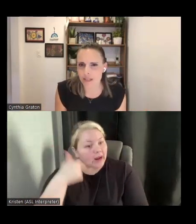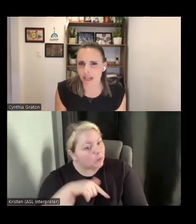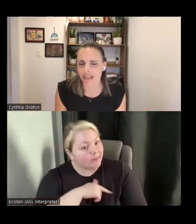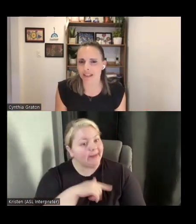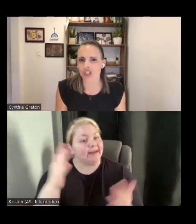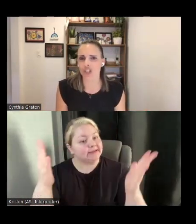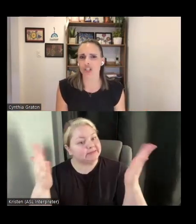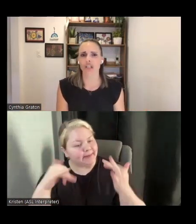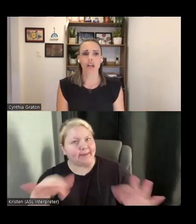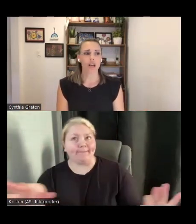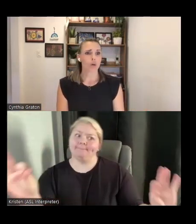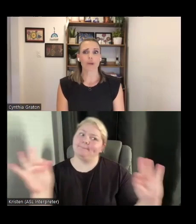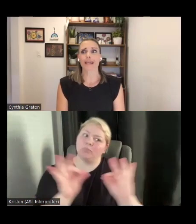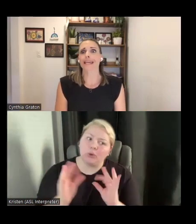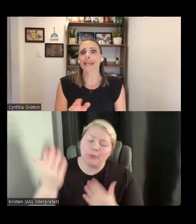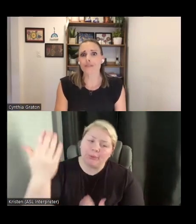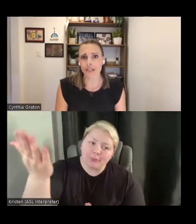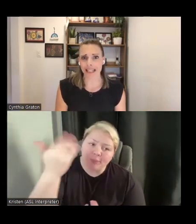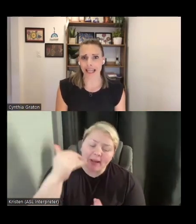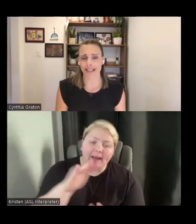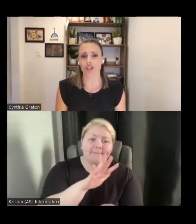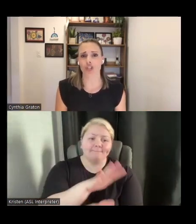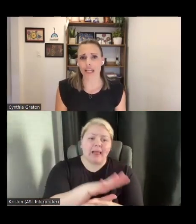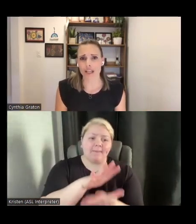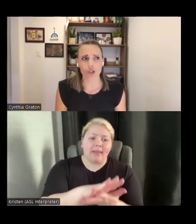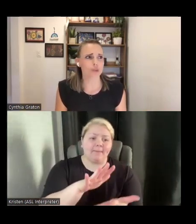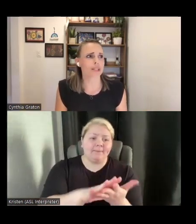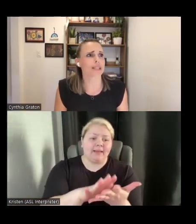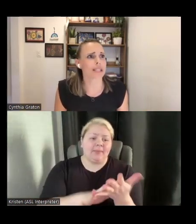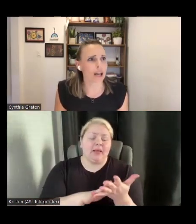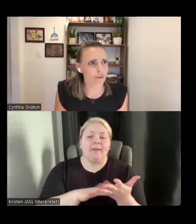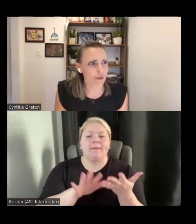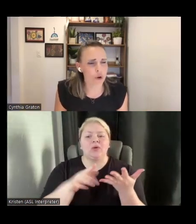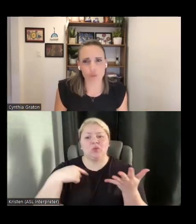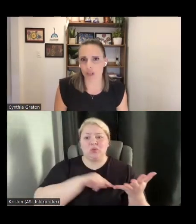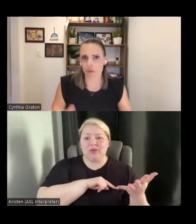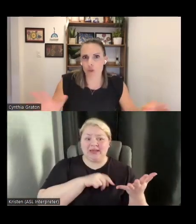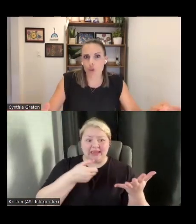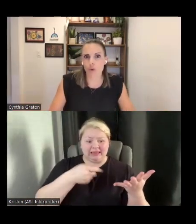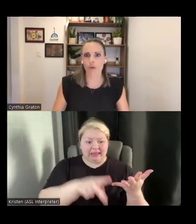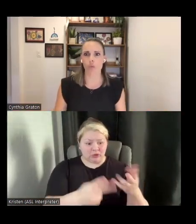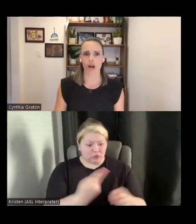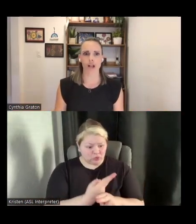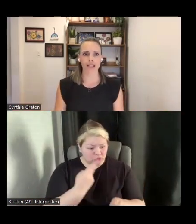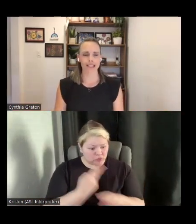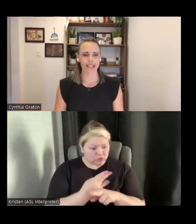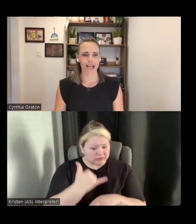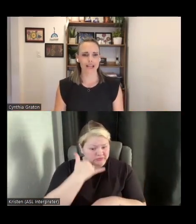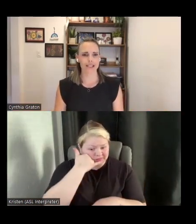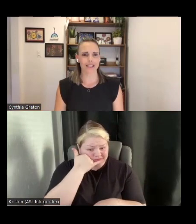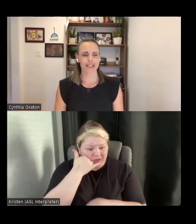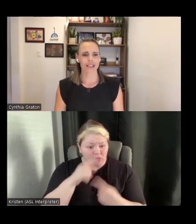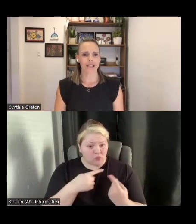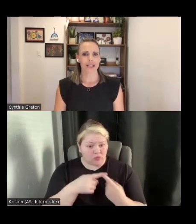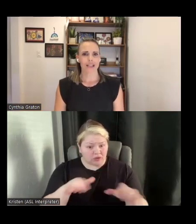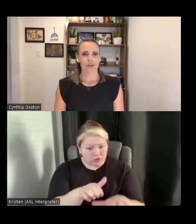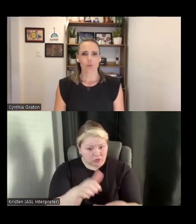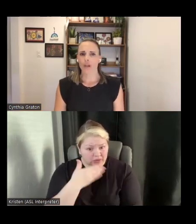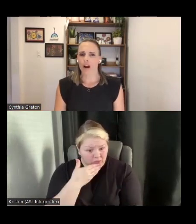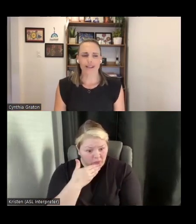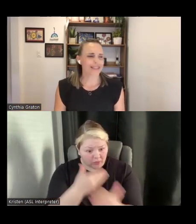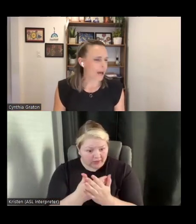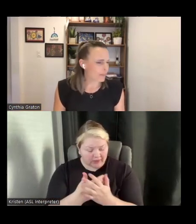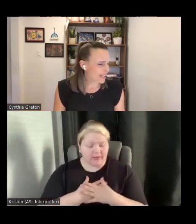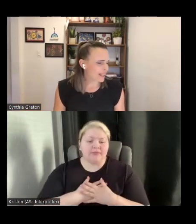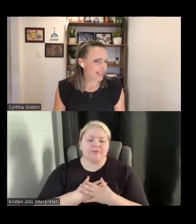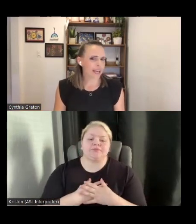important expectation. We even let Jake use his cell phone when he was doing well in class. We